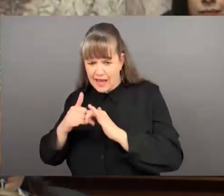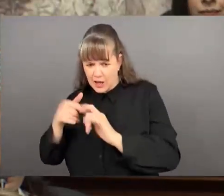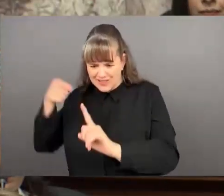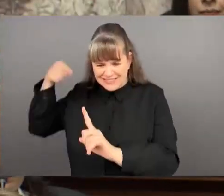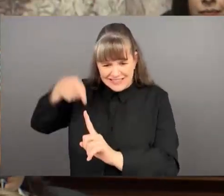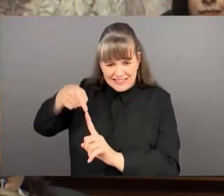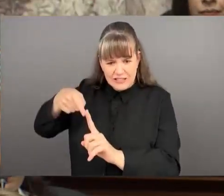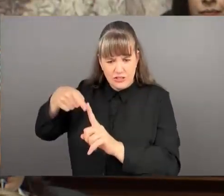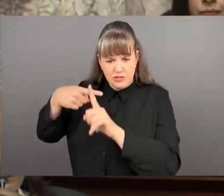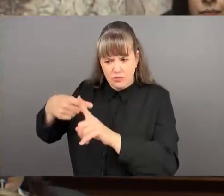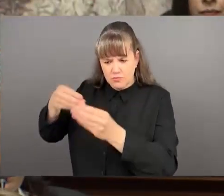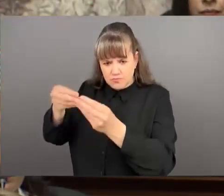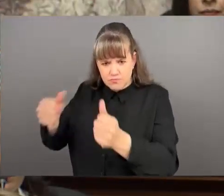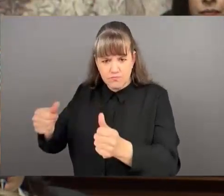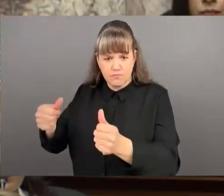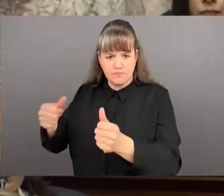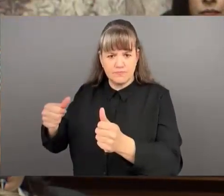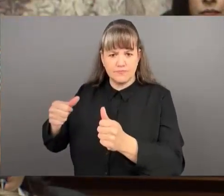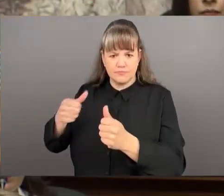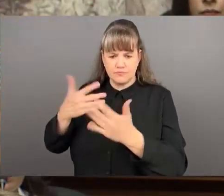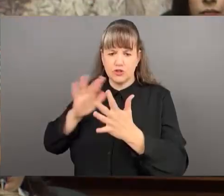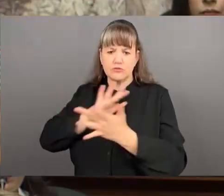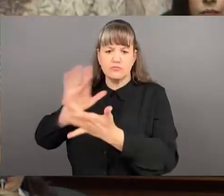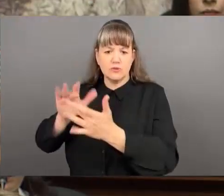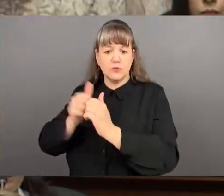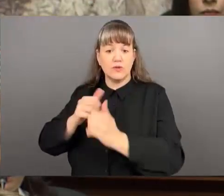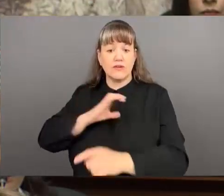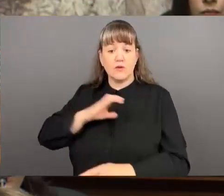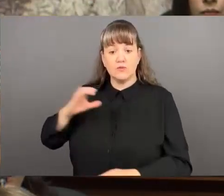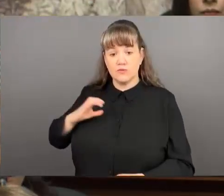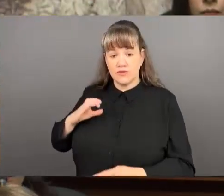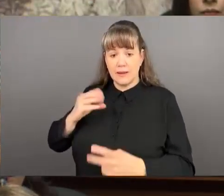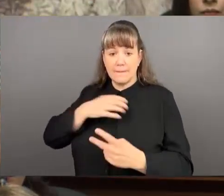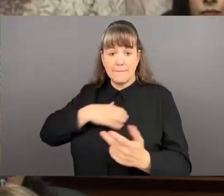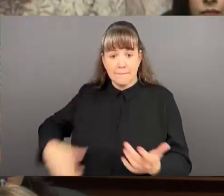a direct conversation, if I may.